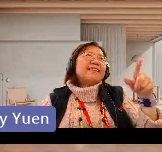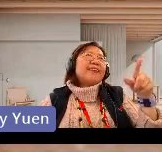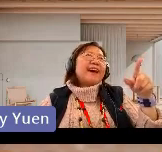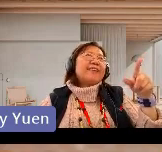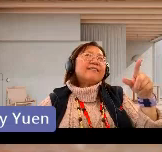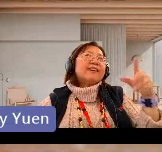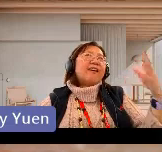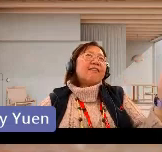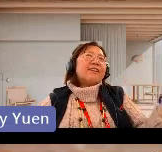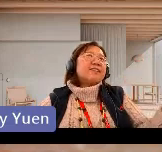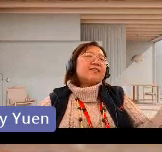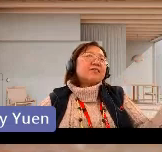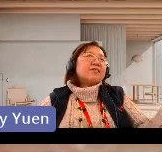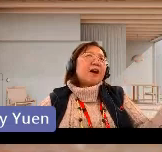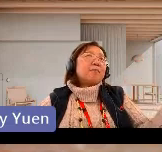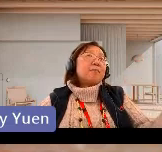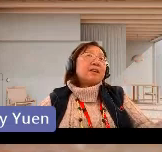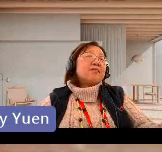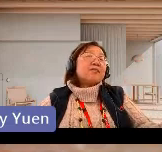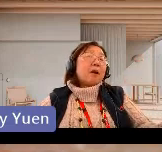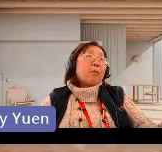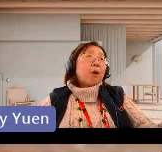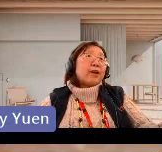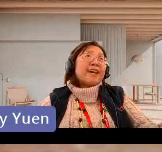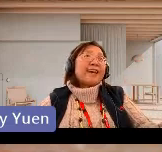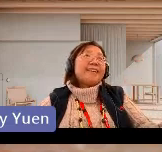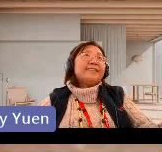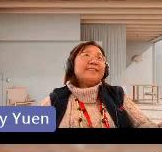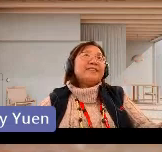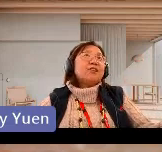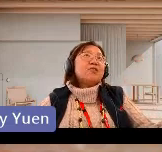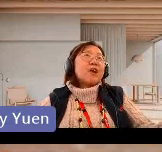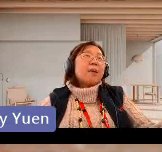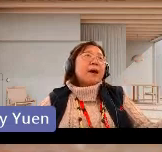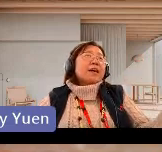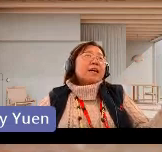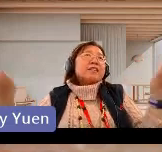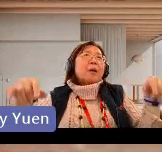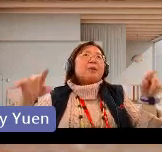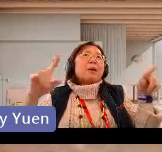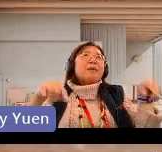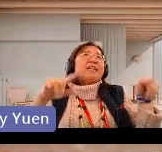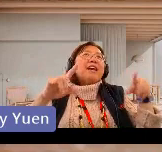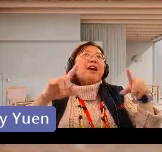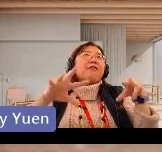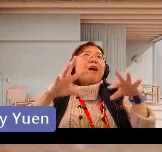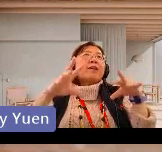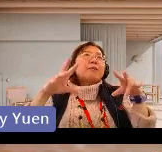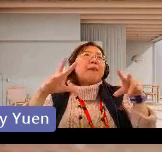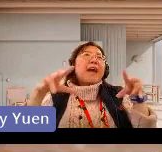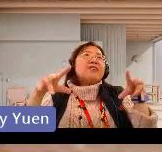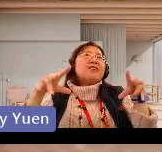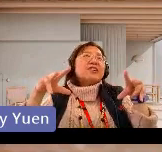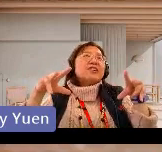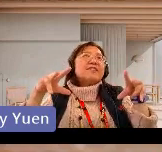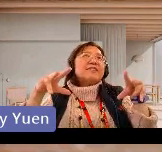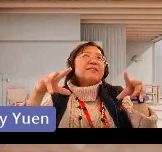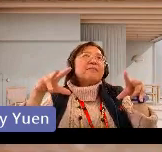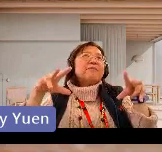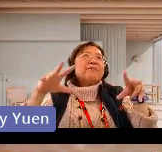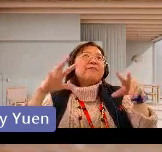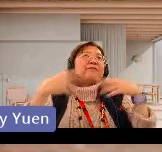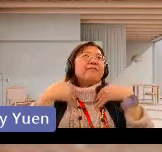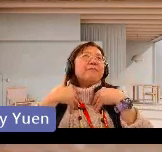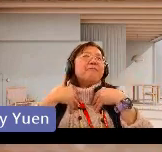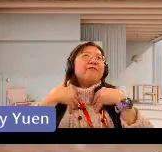dementia, like they already, stop working, no Yes. job. So the meaning of